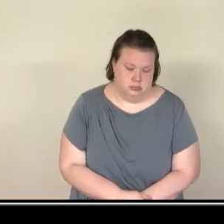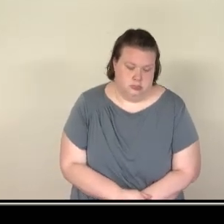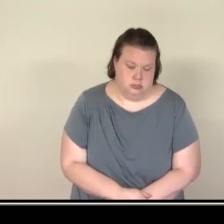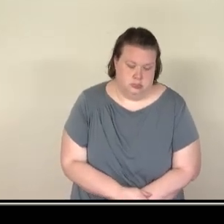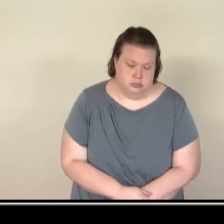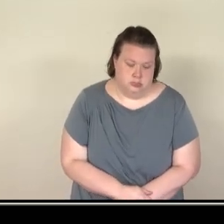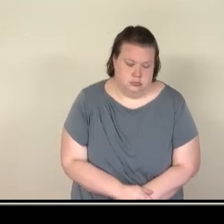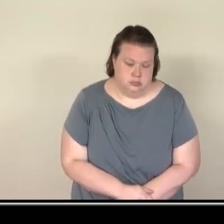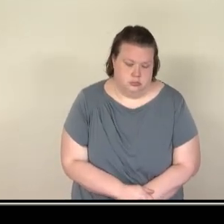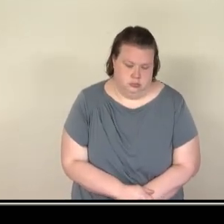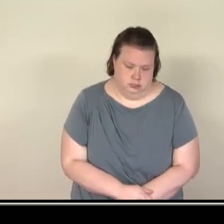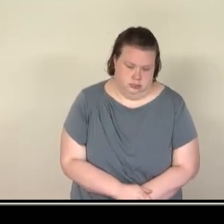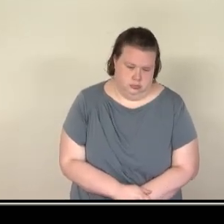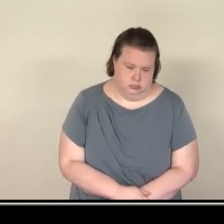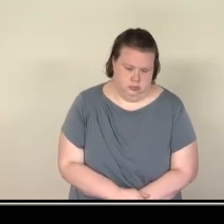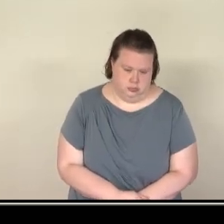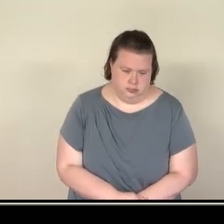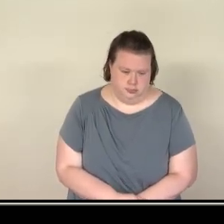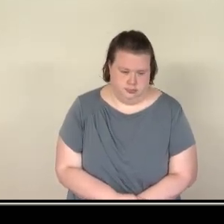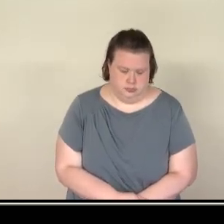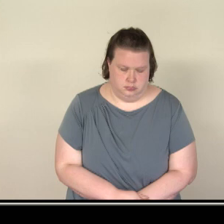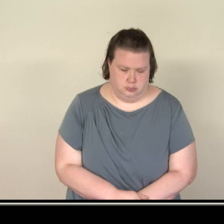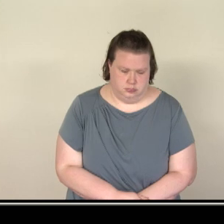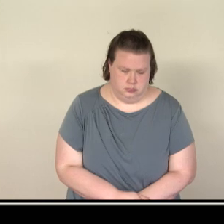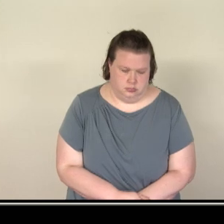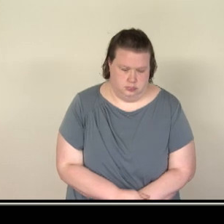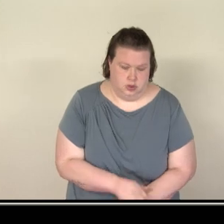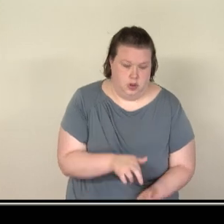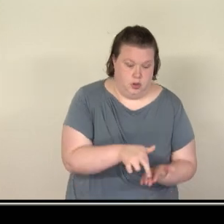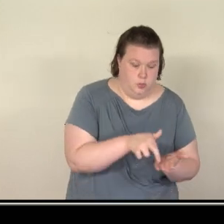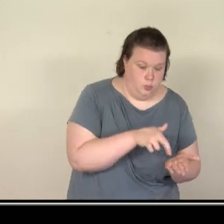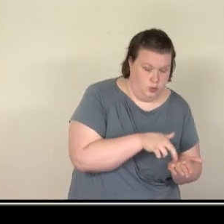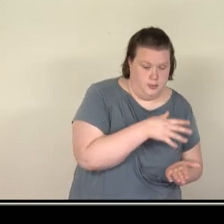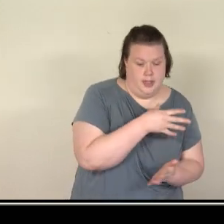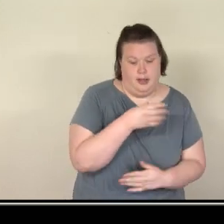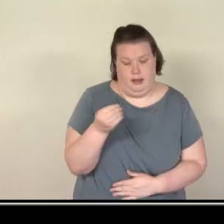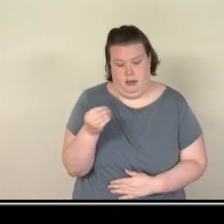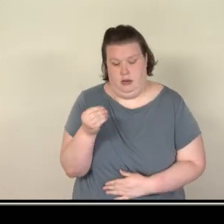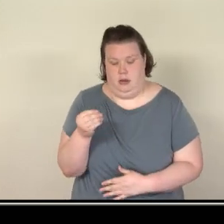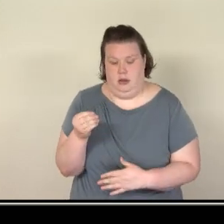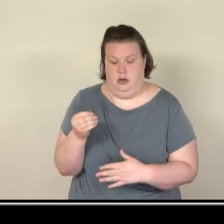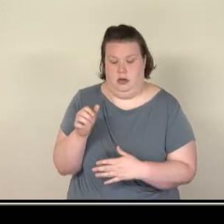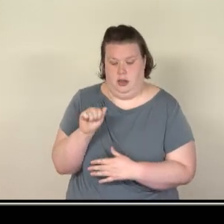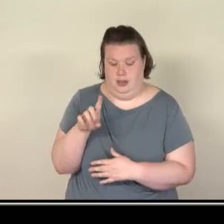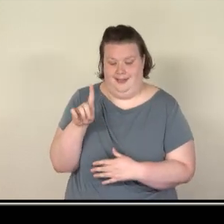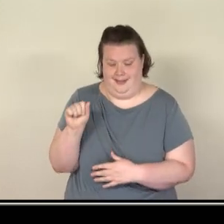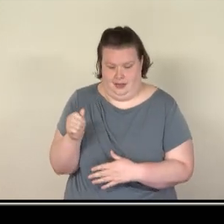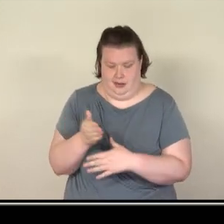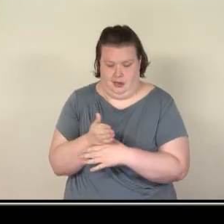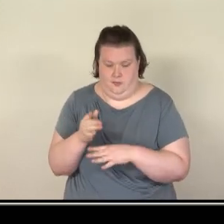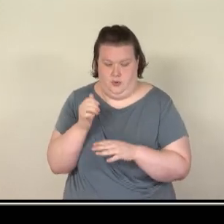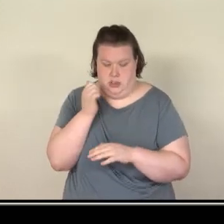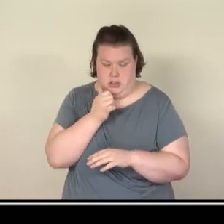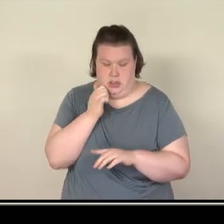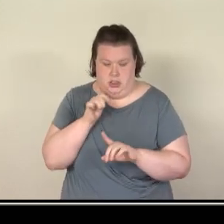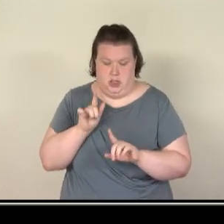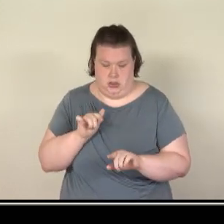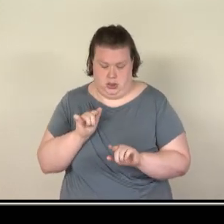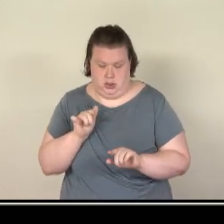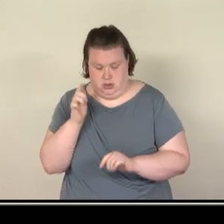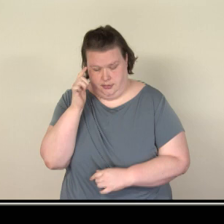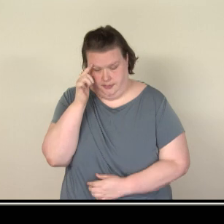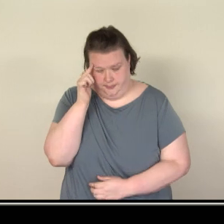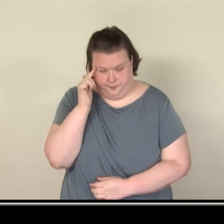So this is talking now about our enrollment and our average daily attendance. You can kind of see where this has